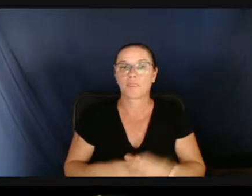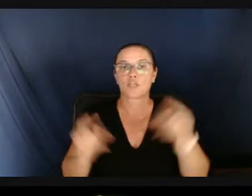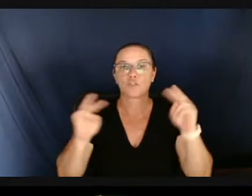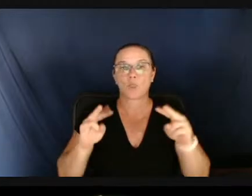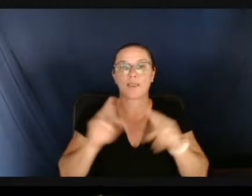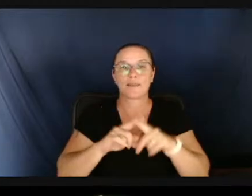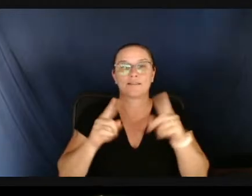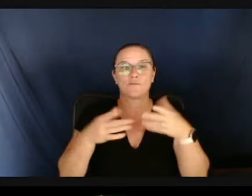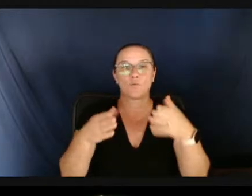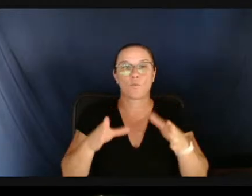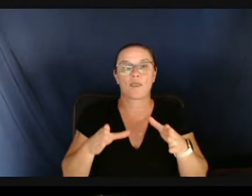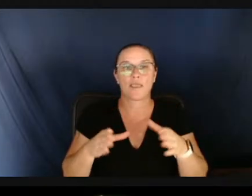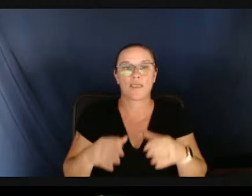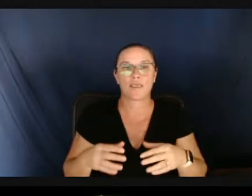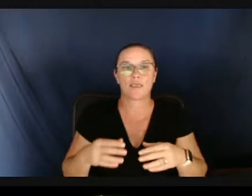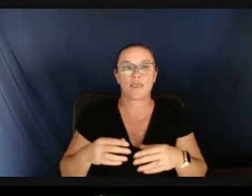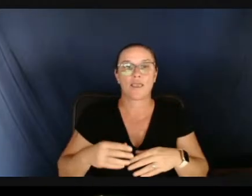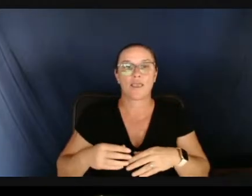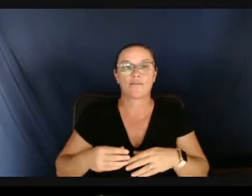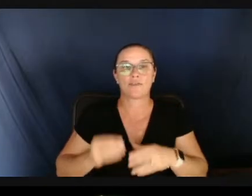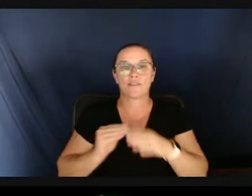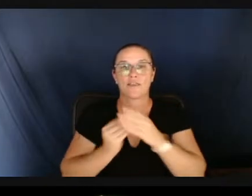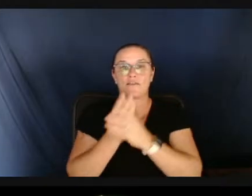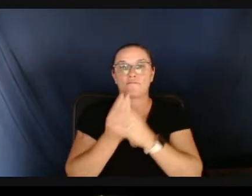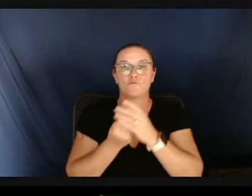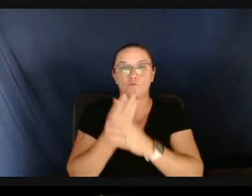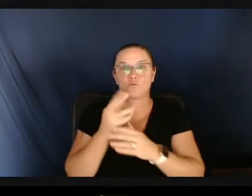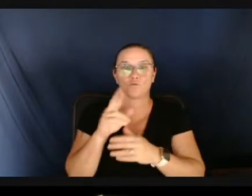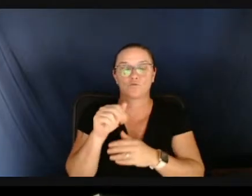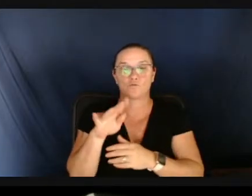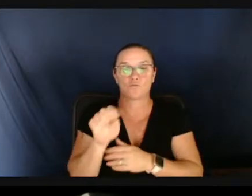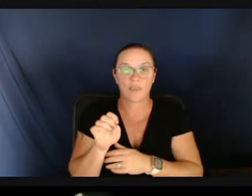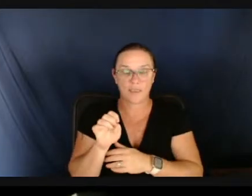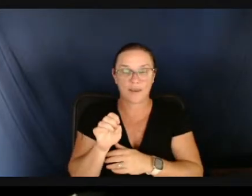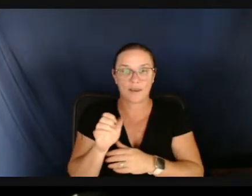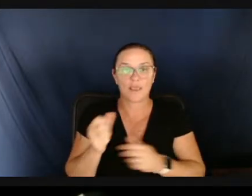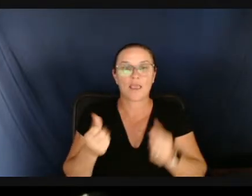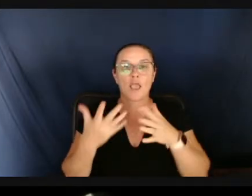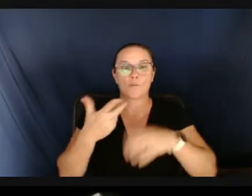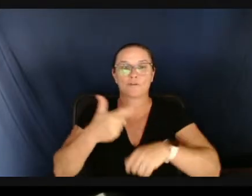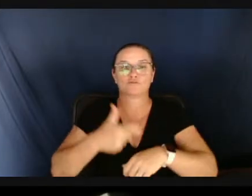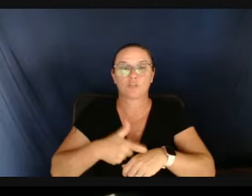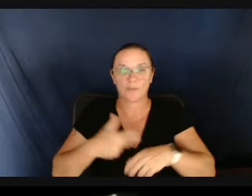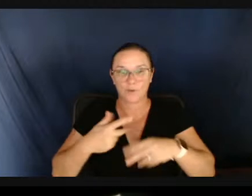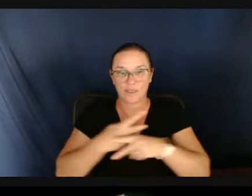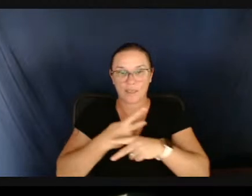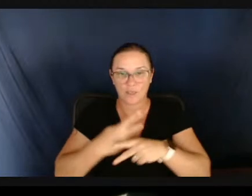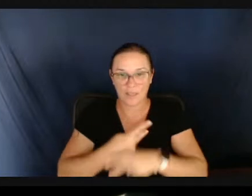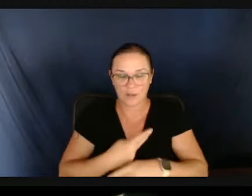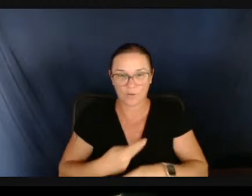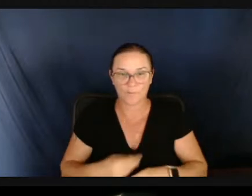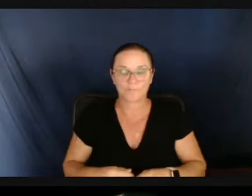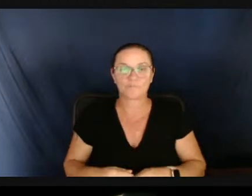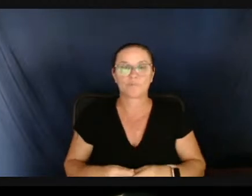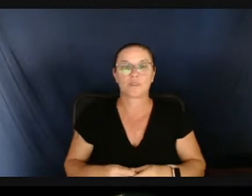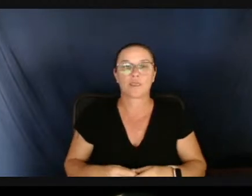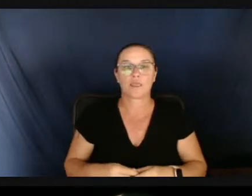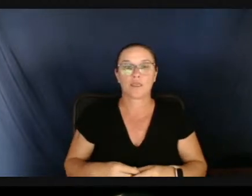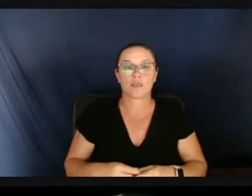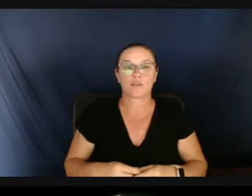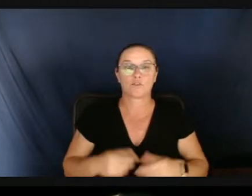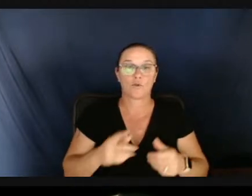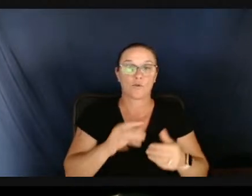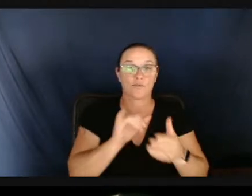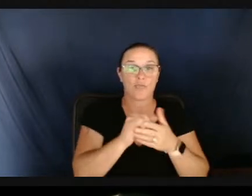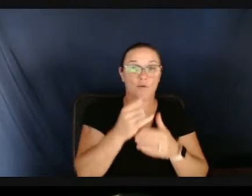it to our effusion rate. So rather than the actual amount of time, let's just calculate it out. So that one turns out to